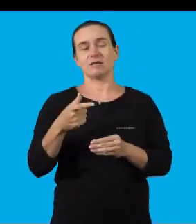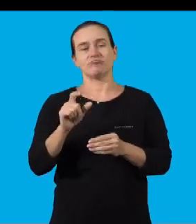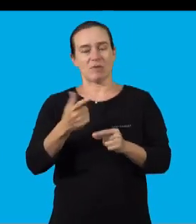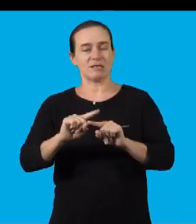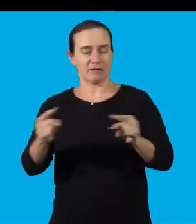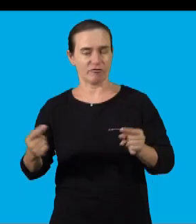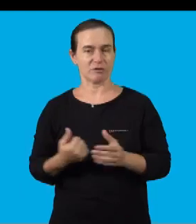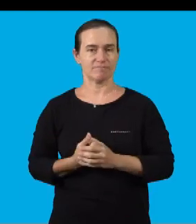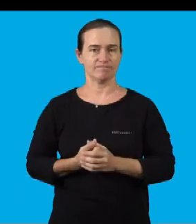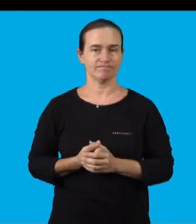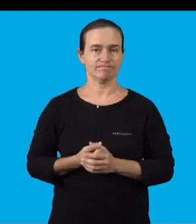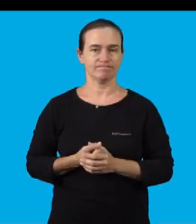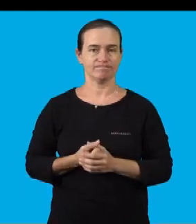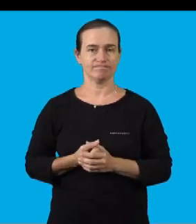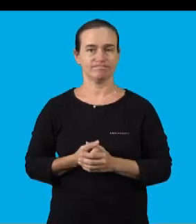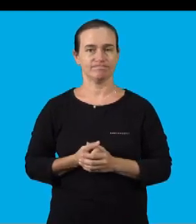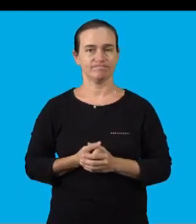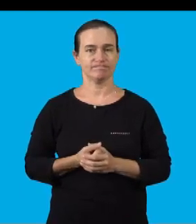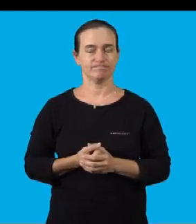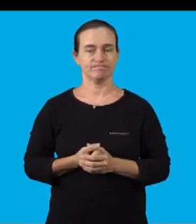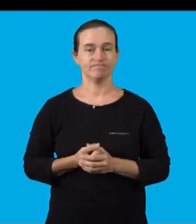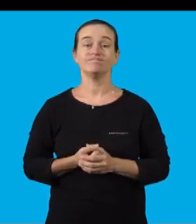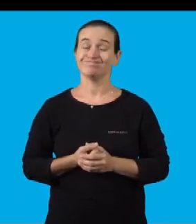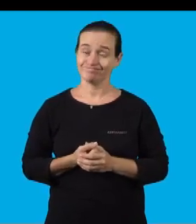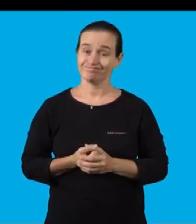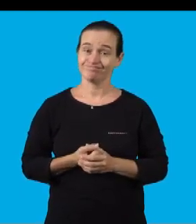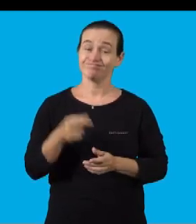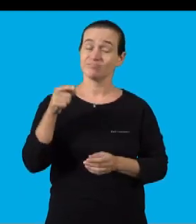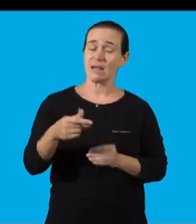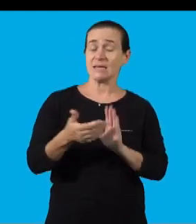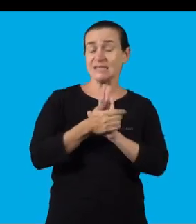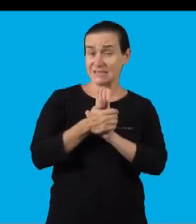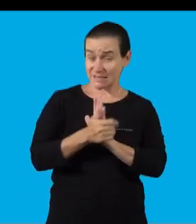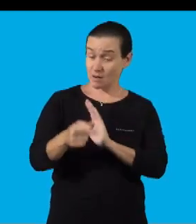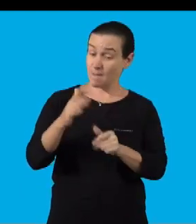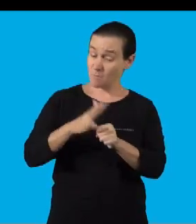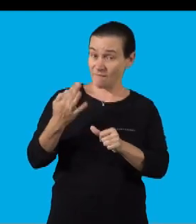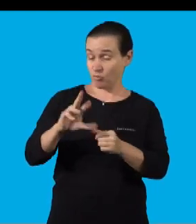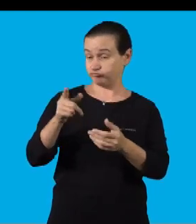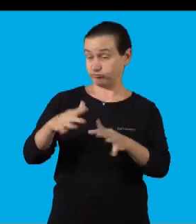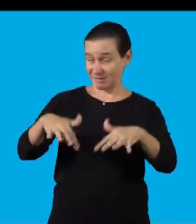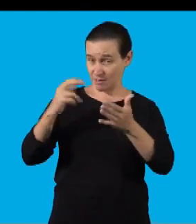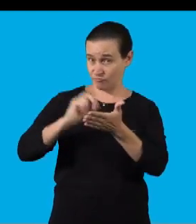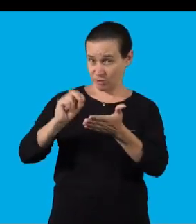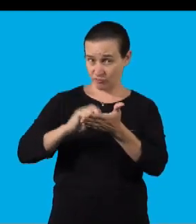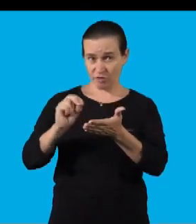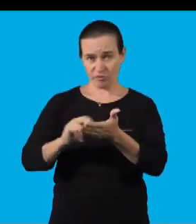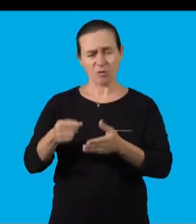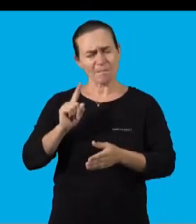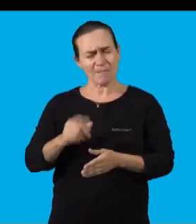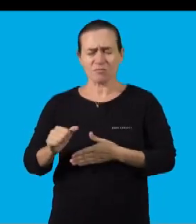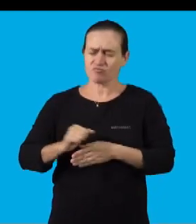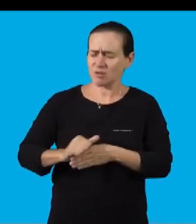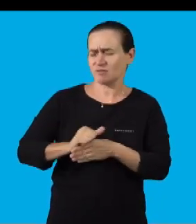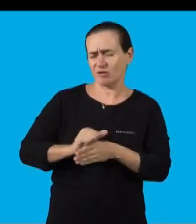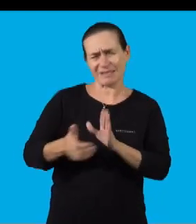is what you should know. Now, looking at the skills that you need for an exam, remember, you need